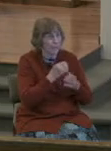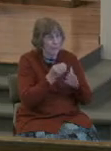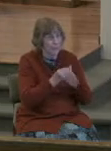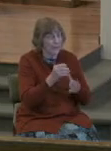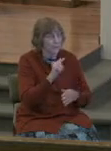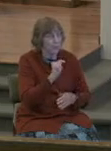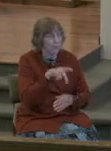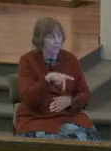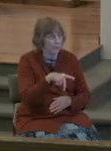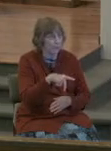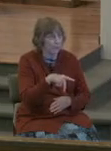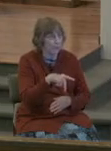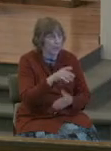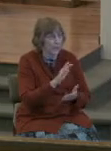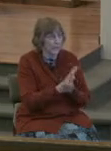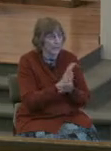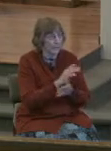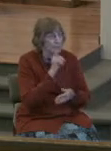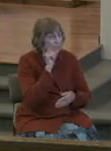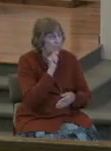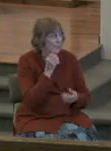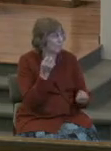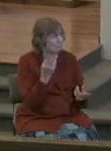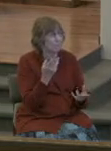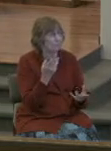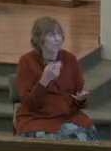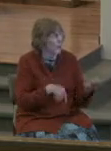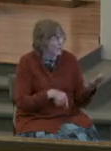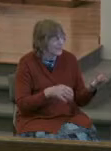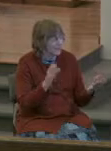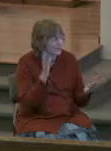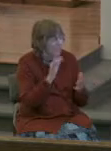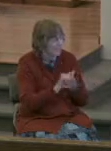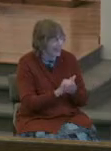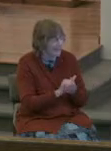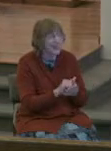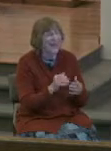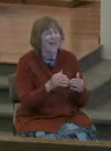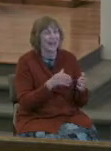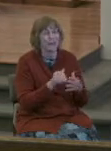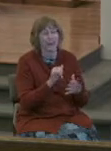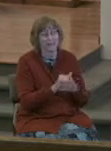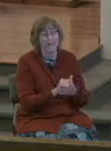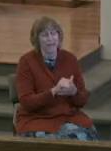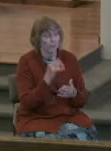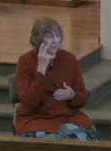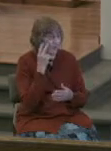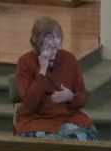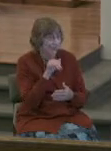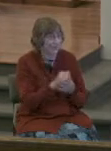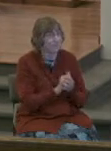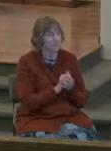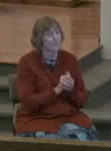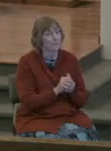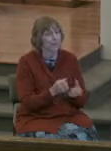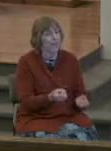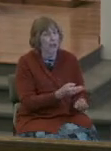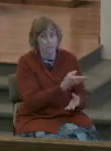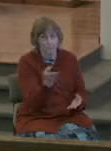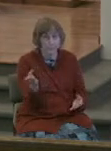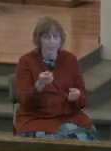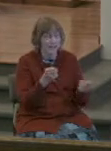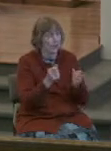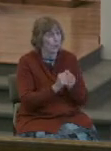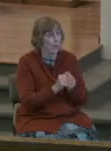in droves. Blows my mind. Well, I would never expect that. But that's something that we've seen. Now, how many of you have dealt